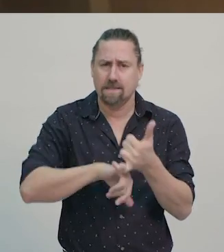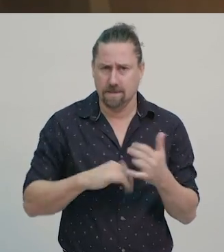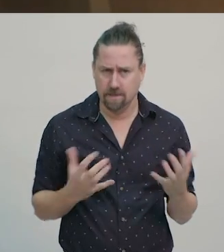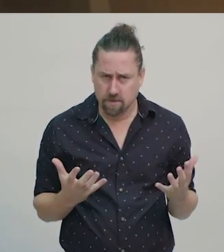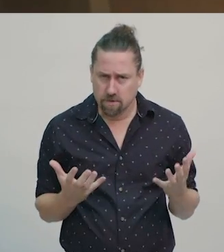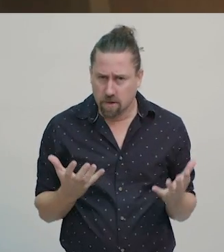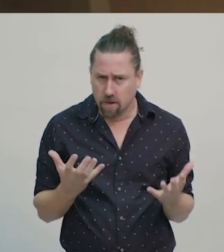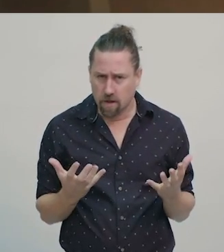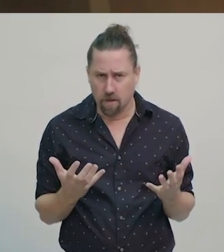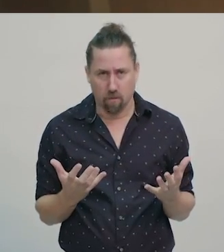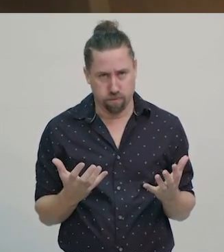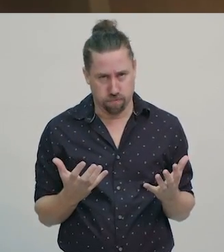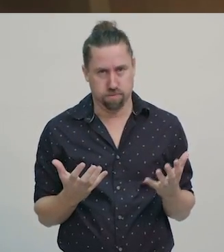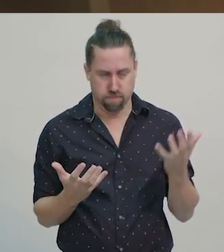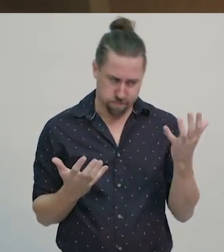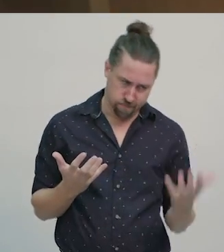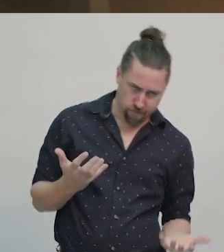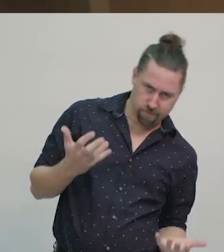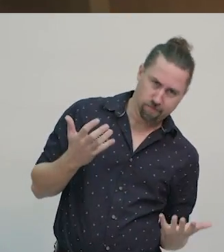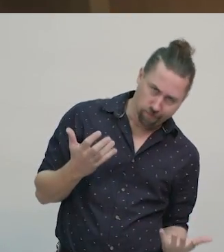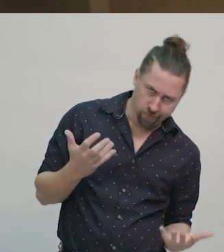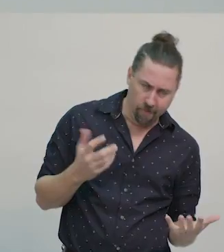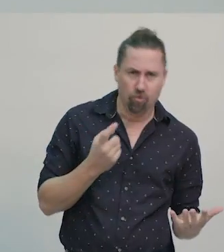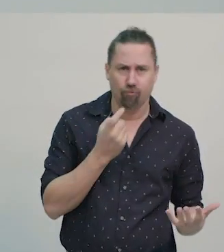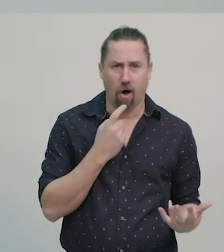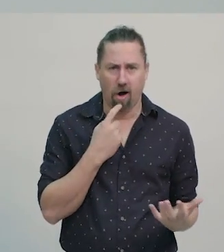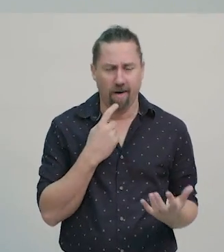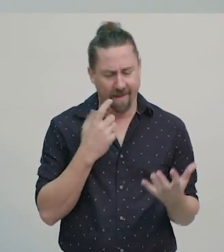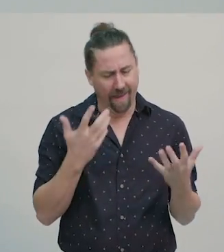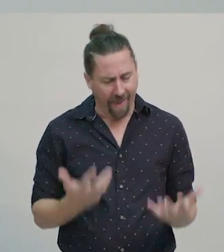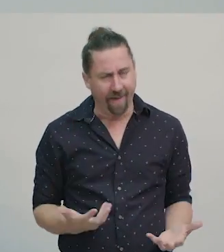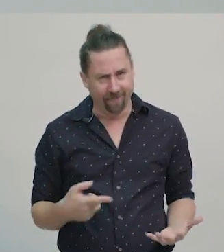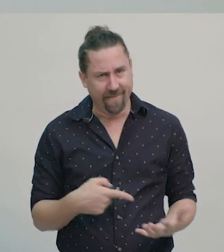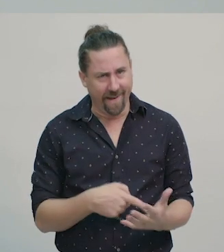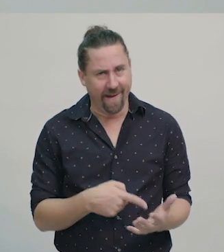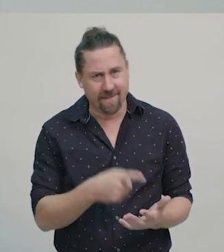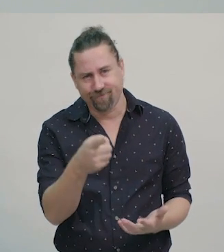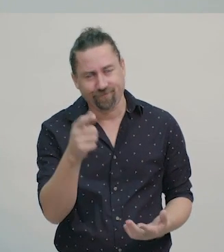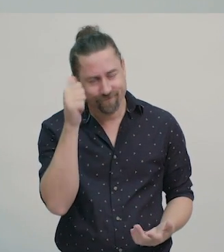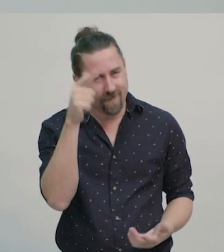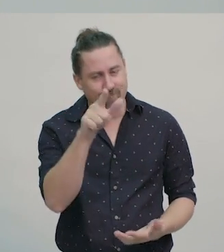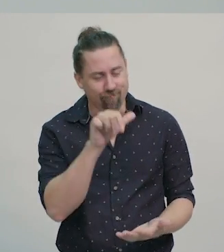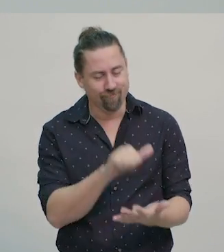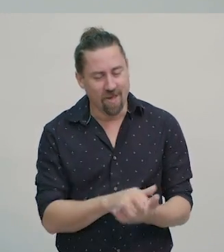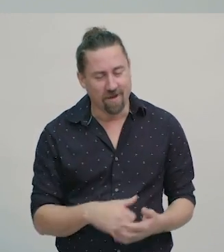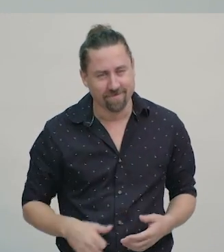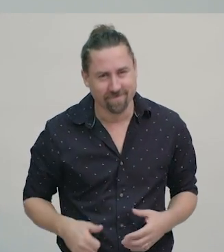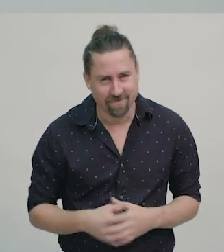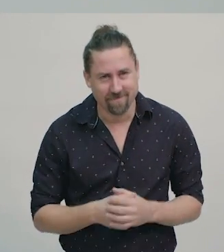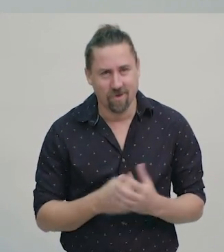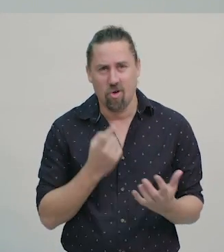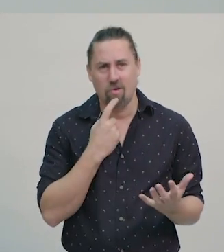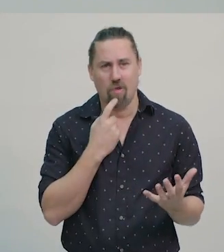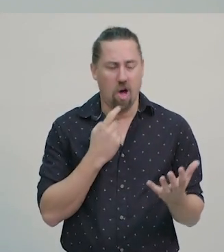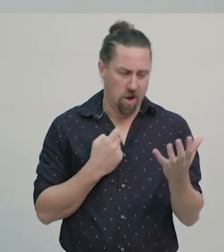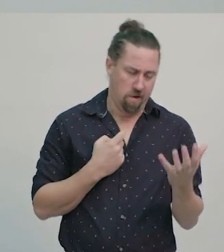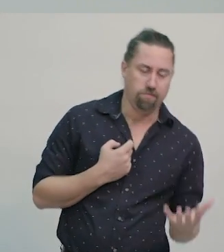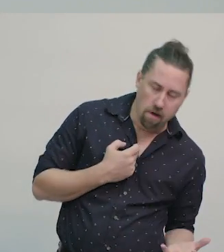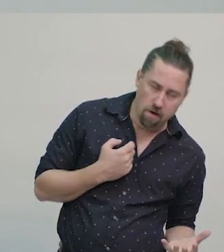tells us how heavy or light an object is. Look at this rock and